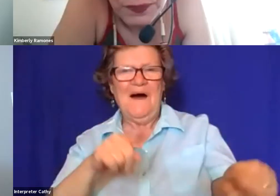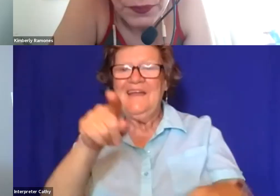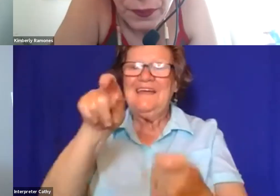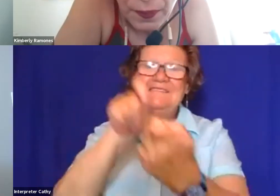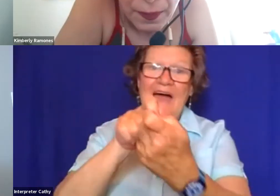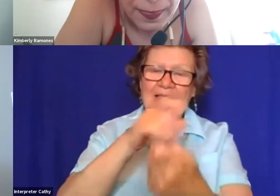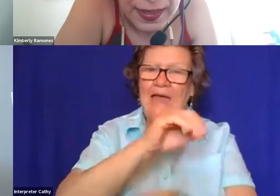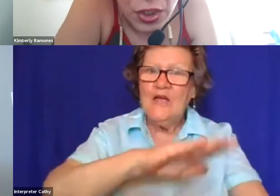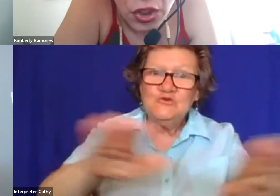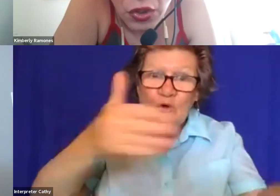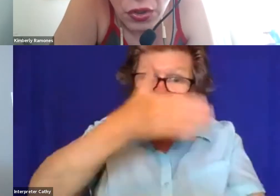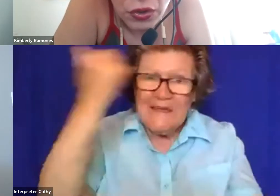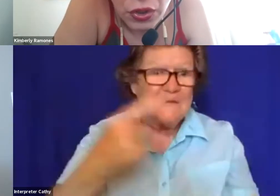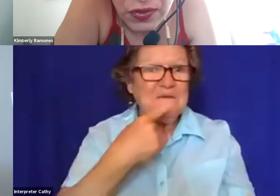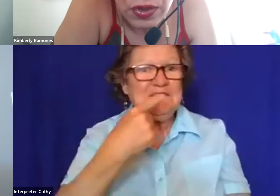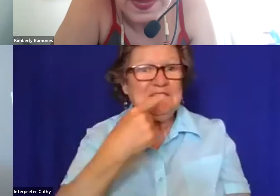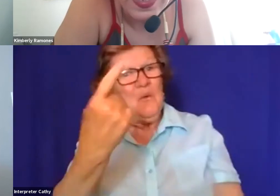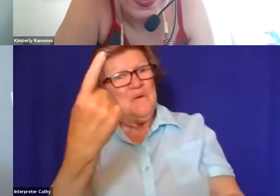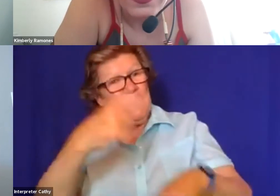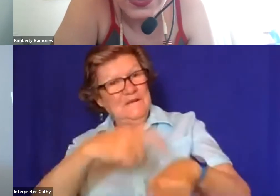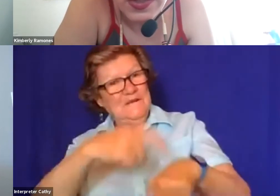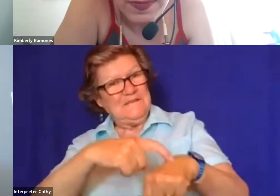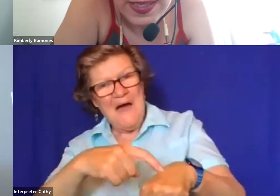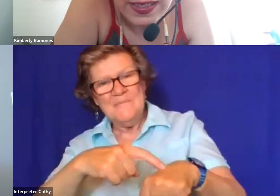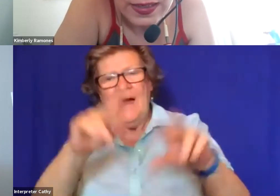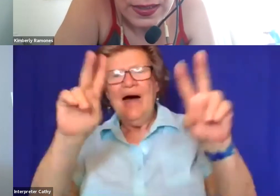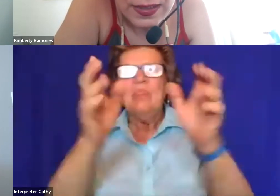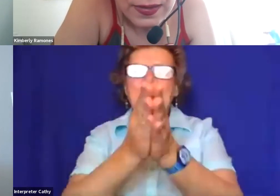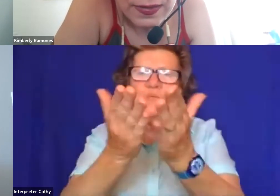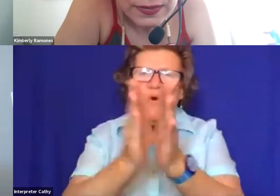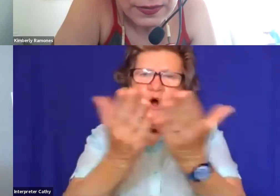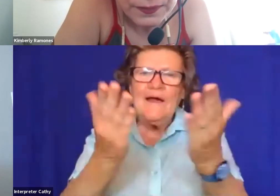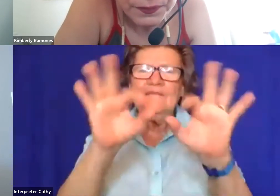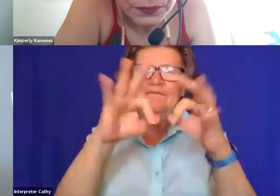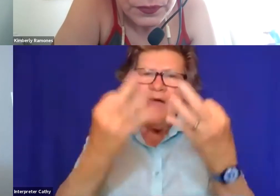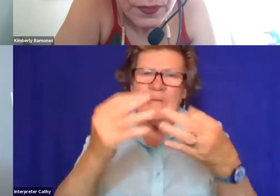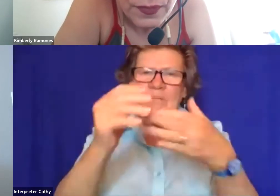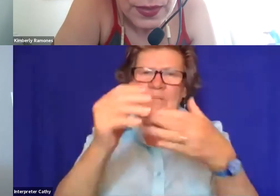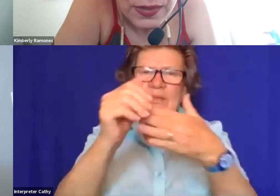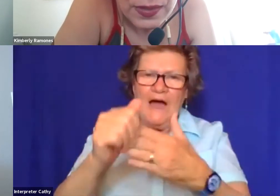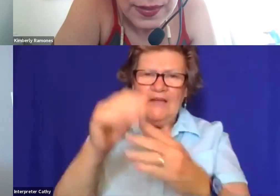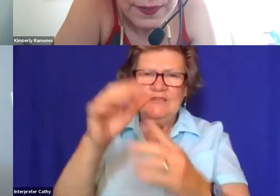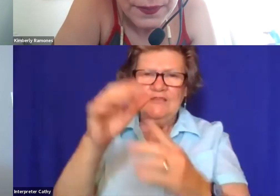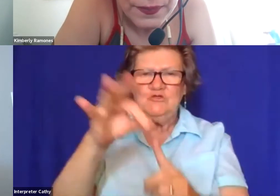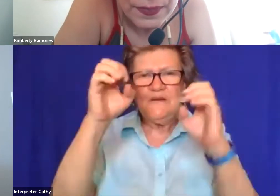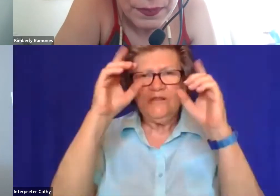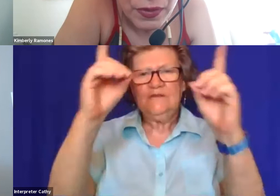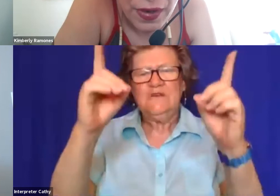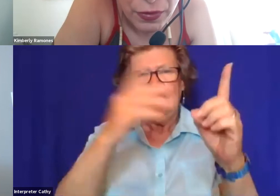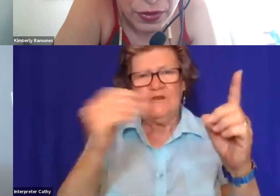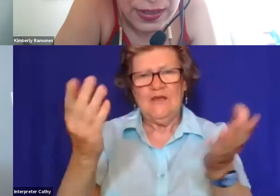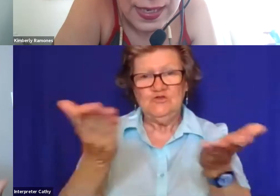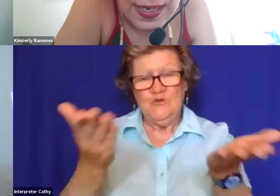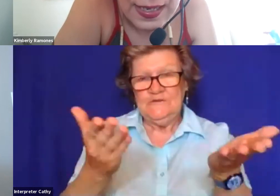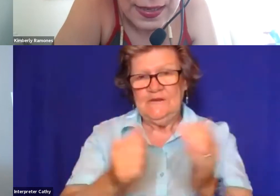And don't forget, I'm going to say it one more time before we go, the Family Guide to Special Education Services. Check that out if you have